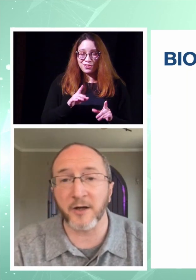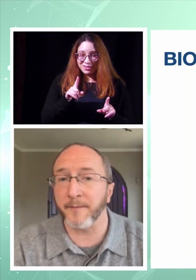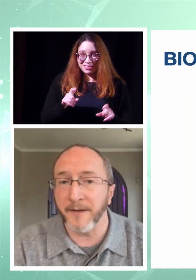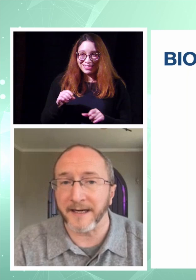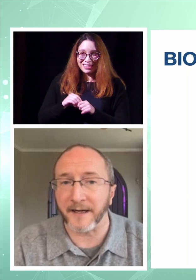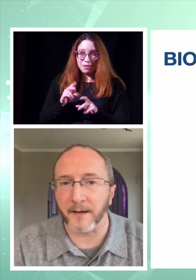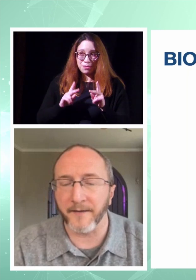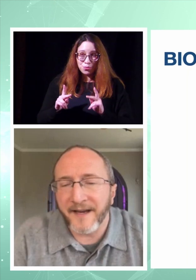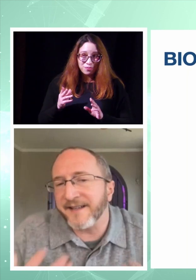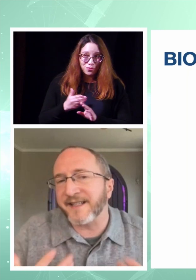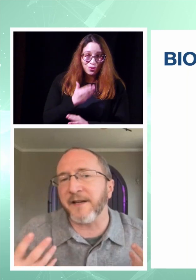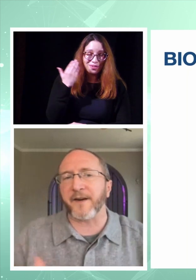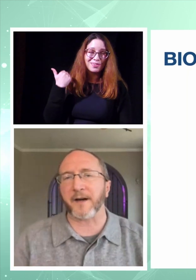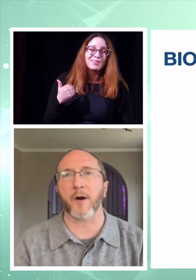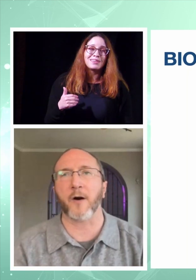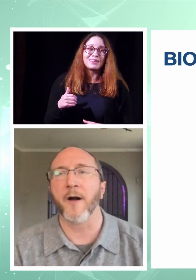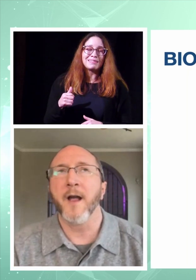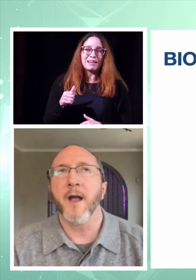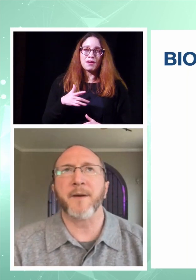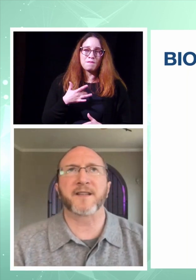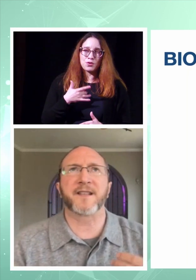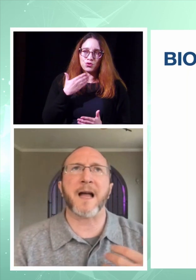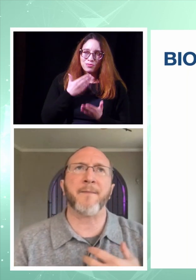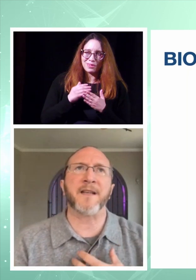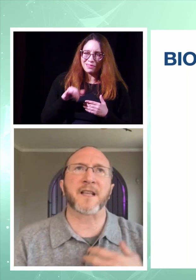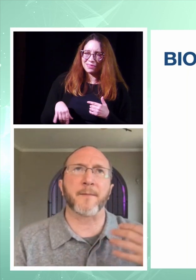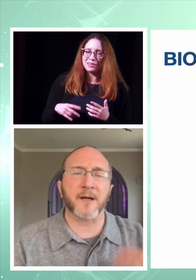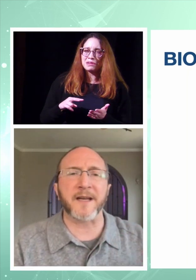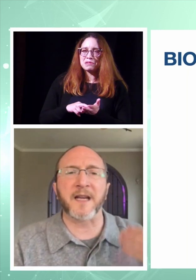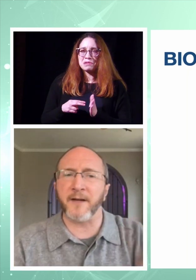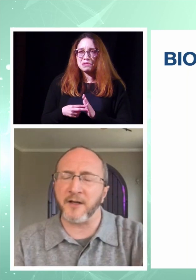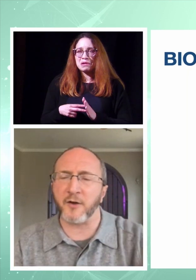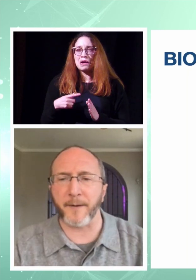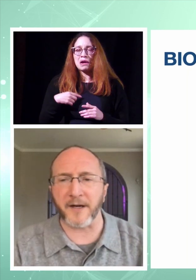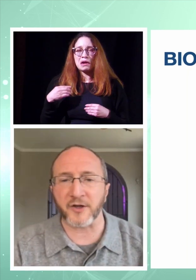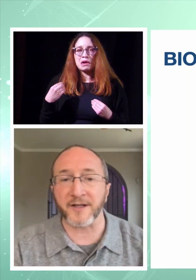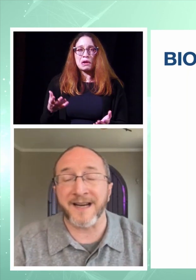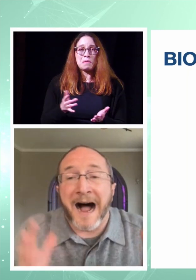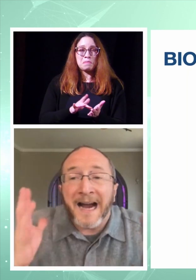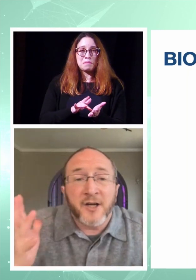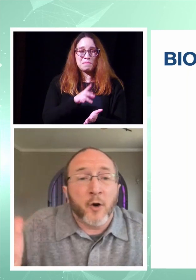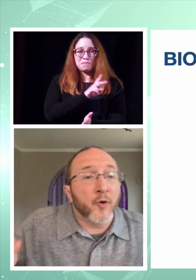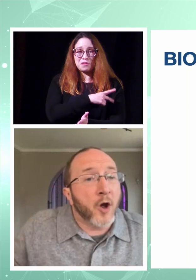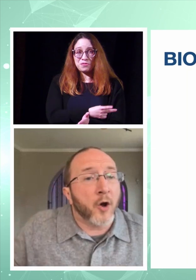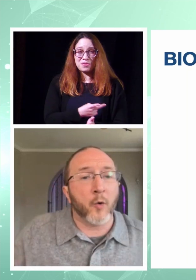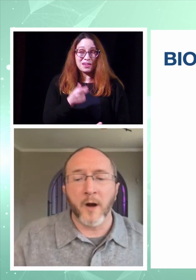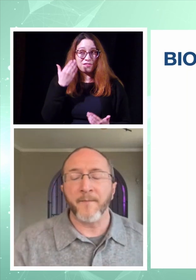tested in a human being. And that doesn't sit very well because that means that I'm going to be giving it to a patient and